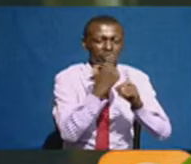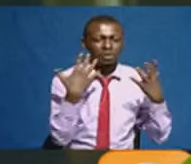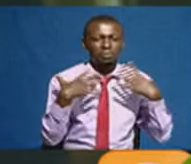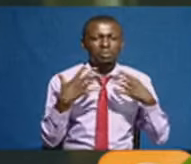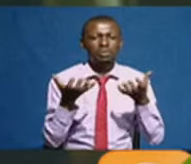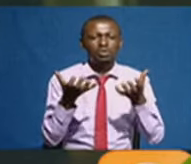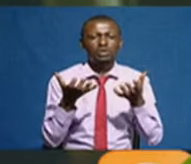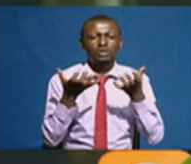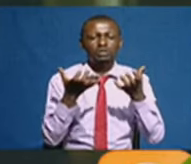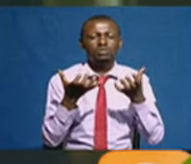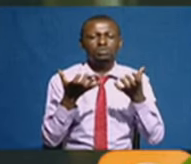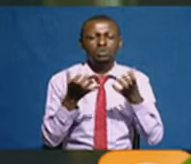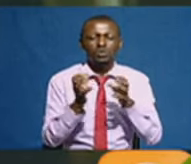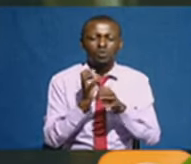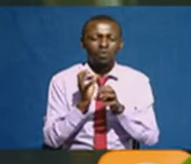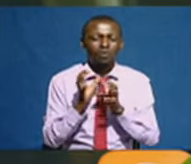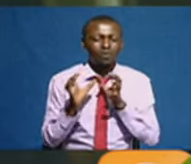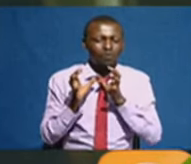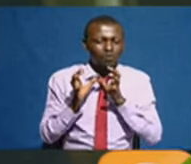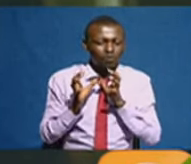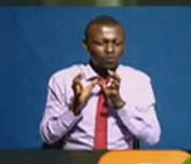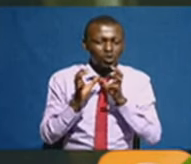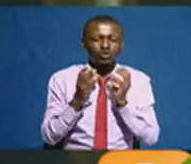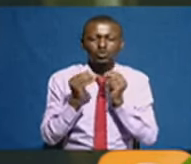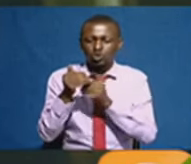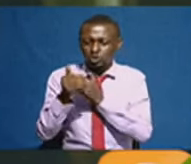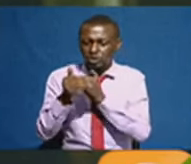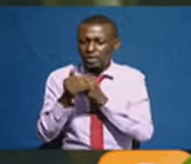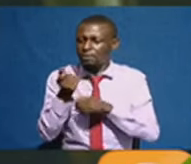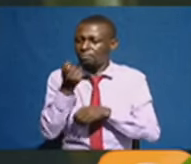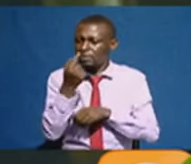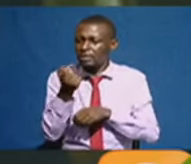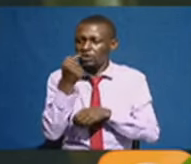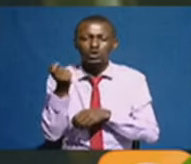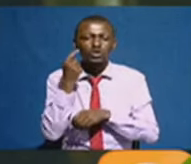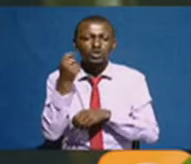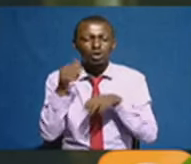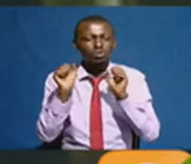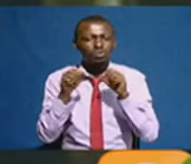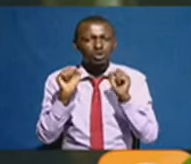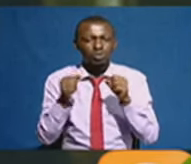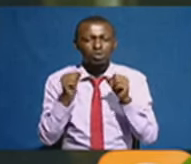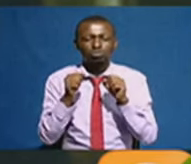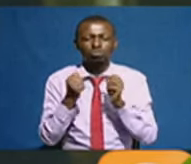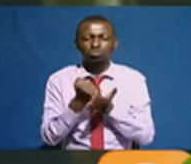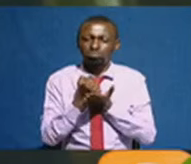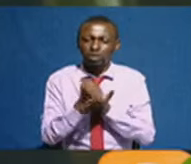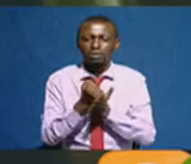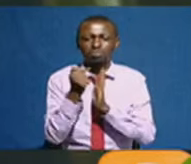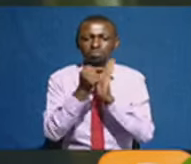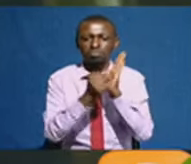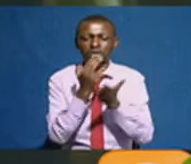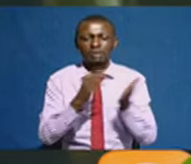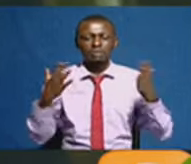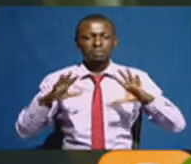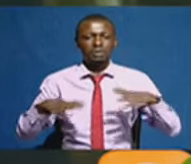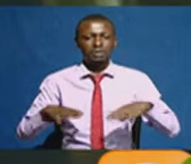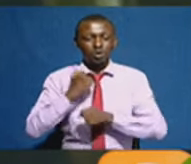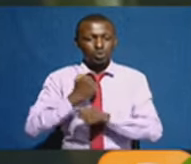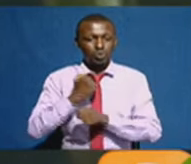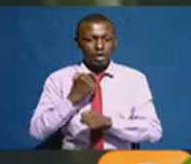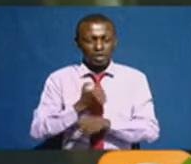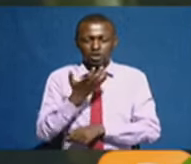the nearest drugstore to buy whatever they think might be of service to them. And some of those people that operate in